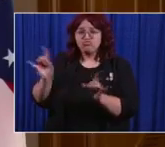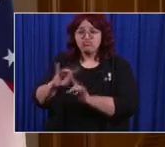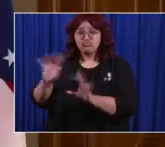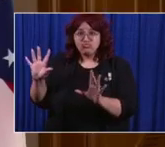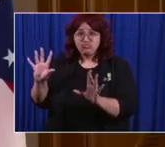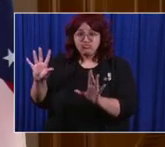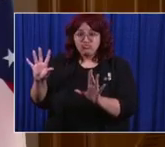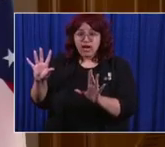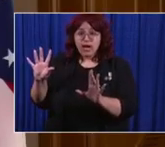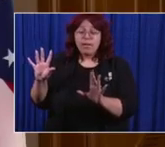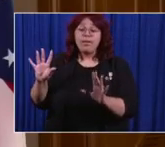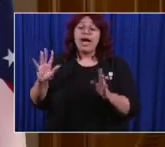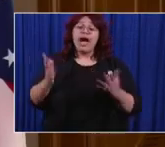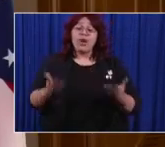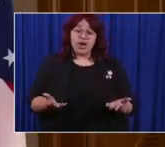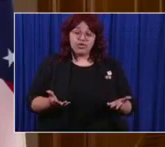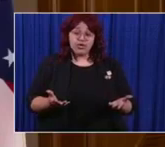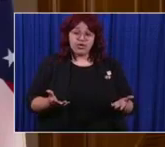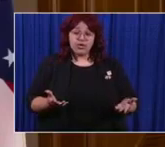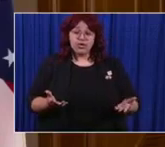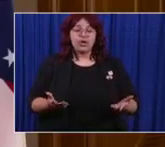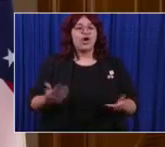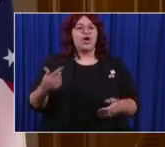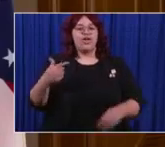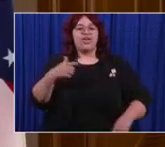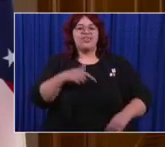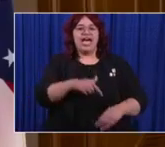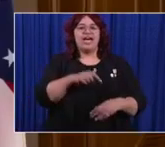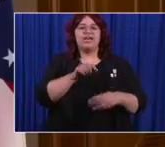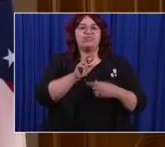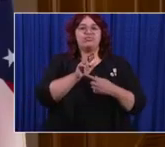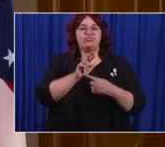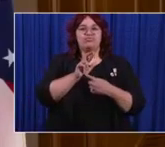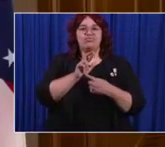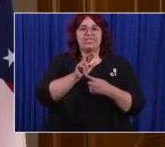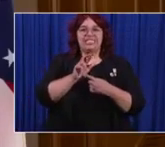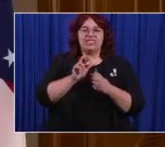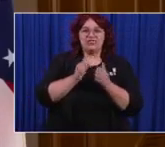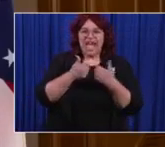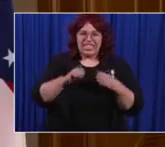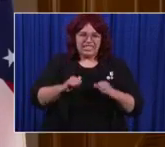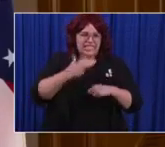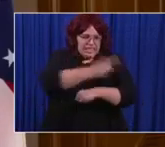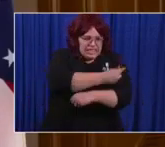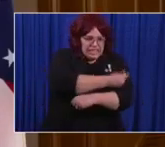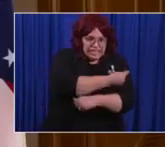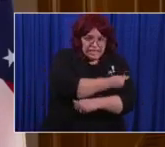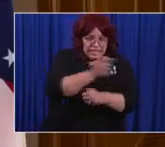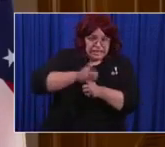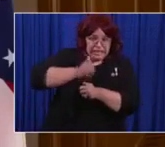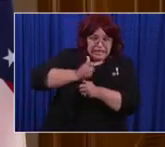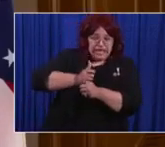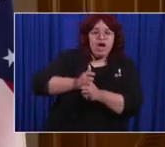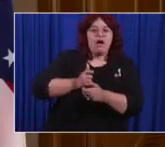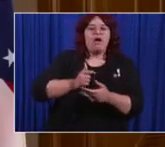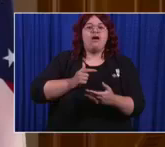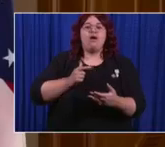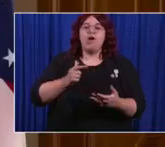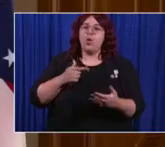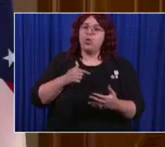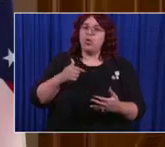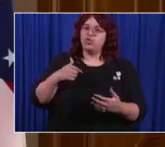getting vaccinated. But, we just need all of us to continue to encourage everyone to get